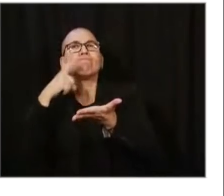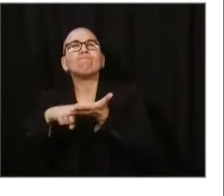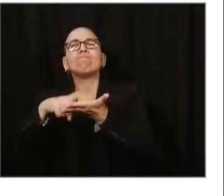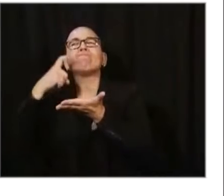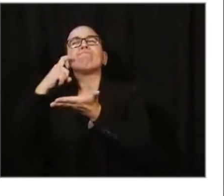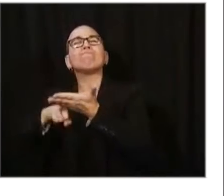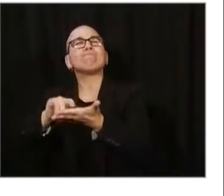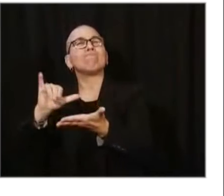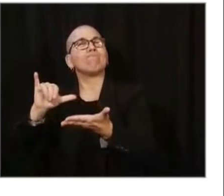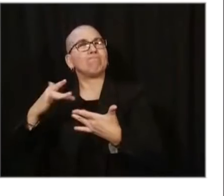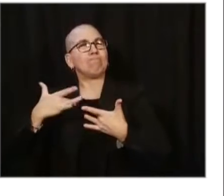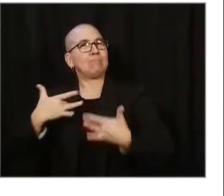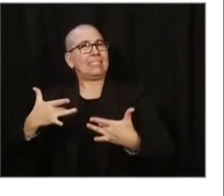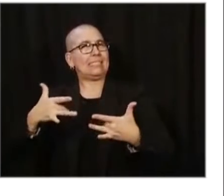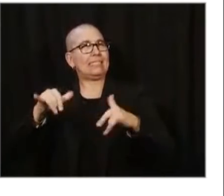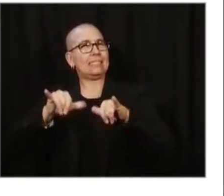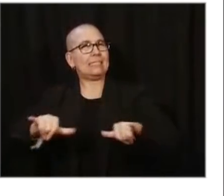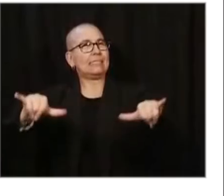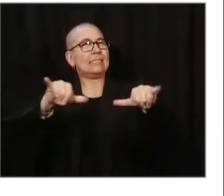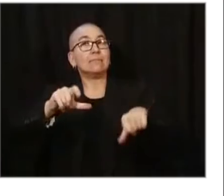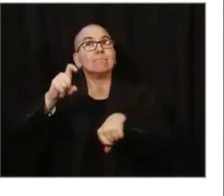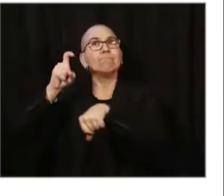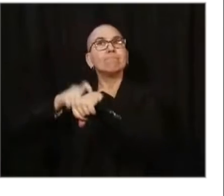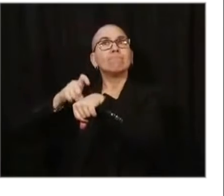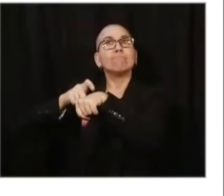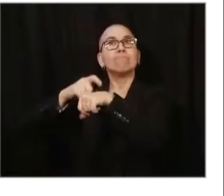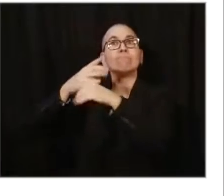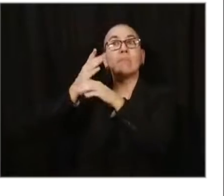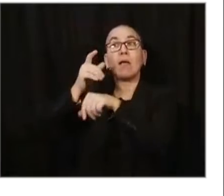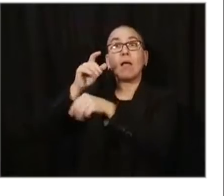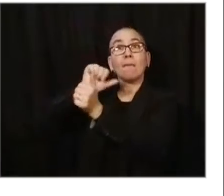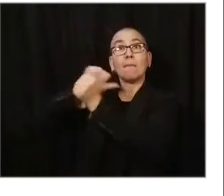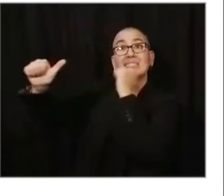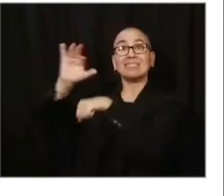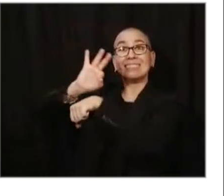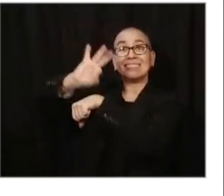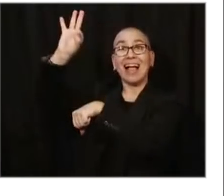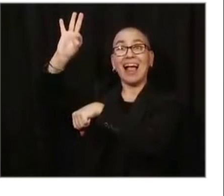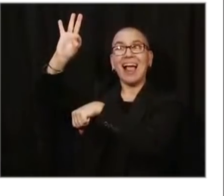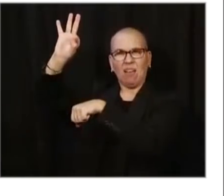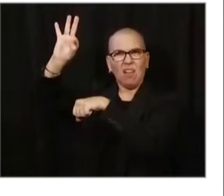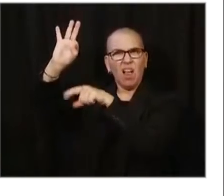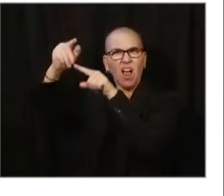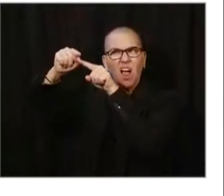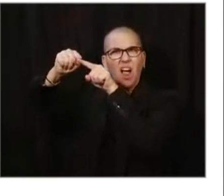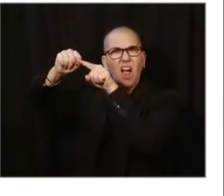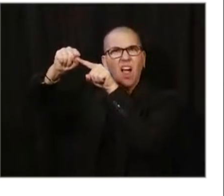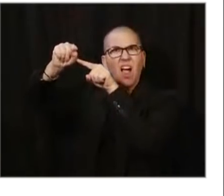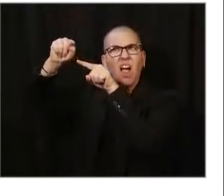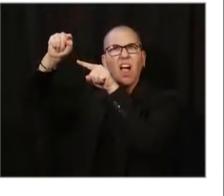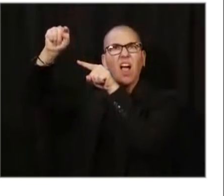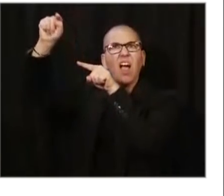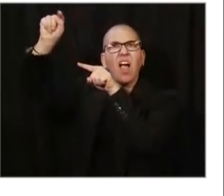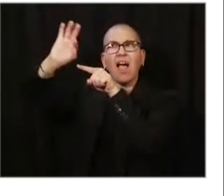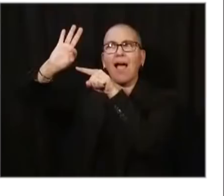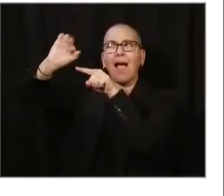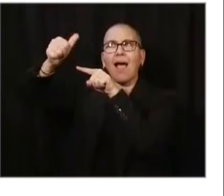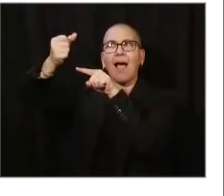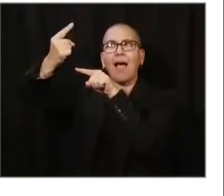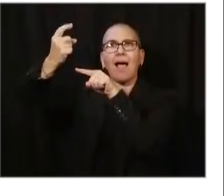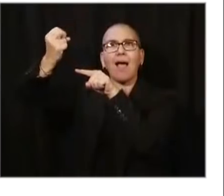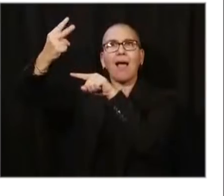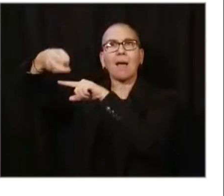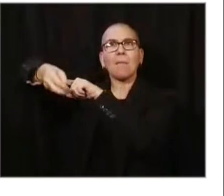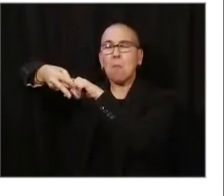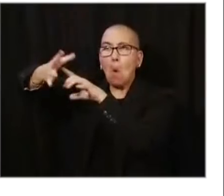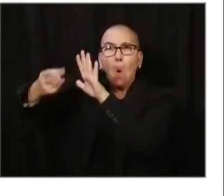after 9 o'clock when we contact trace that we're seeing a doubling, at least a doubling of infections that are